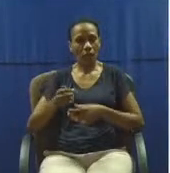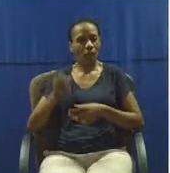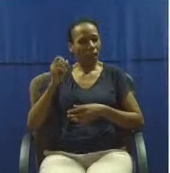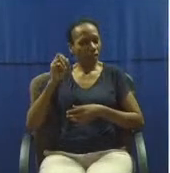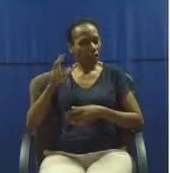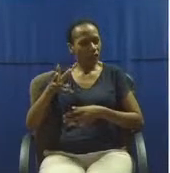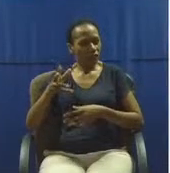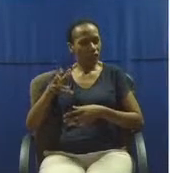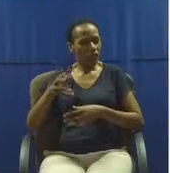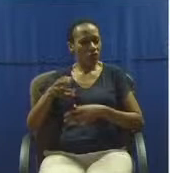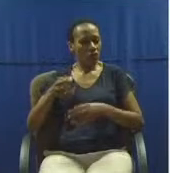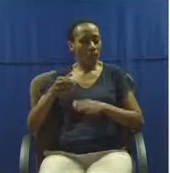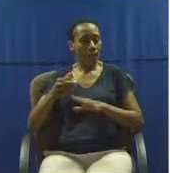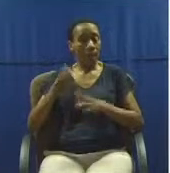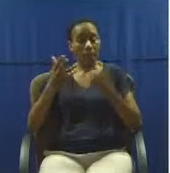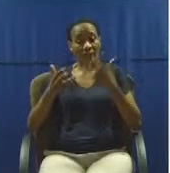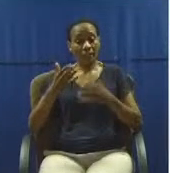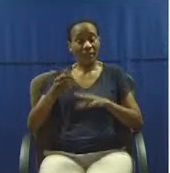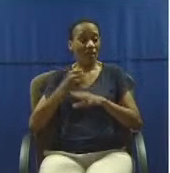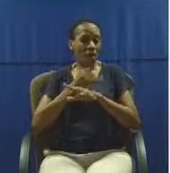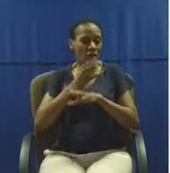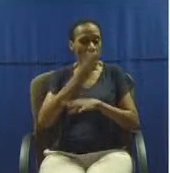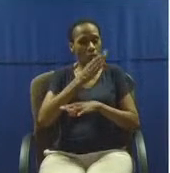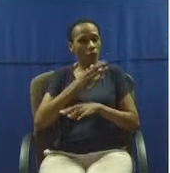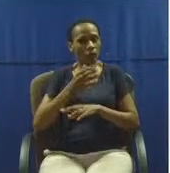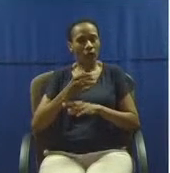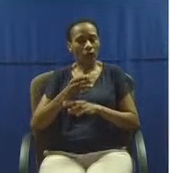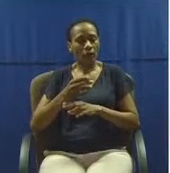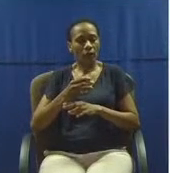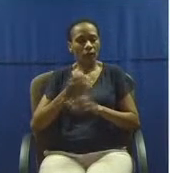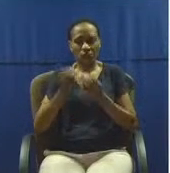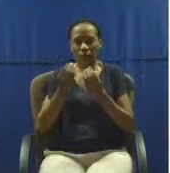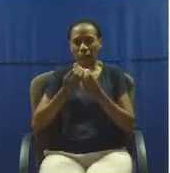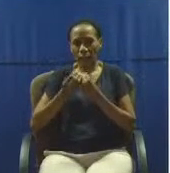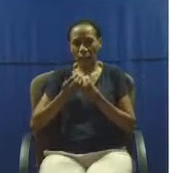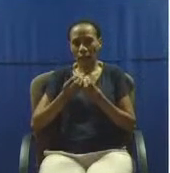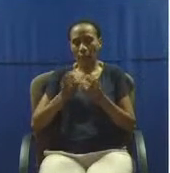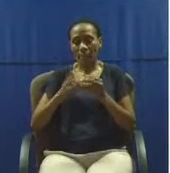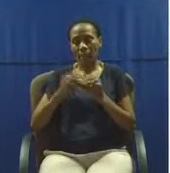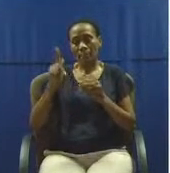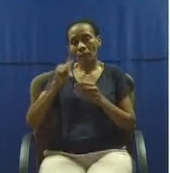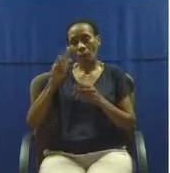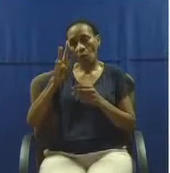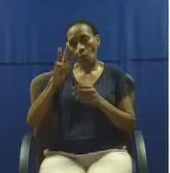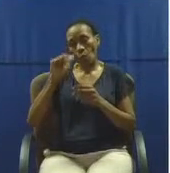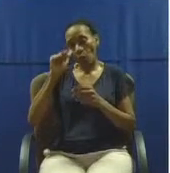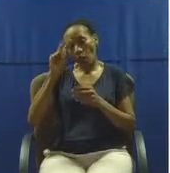something earlier on before Honorable Swart, Honorable Kwangwa